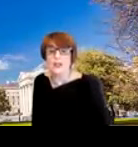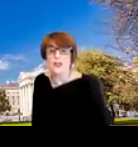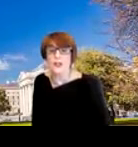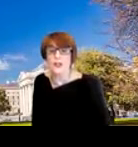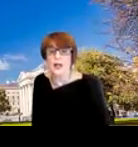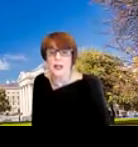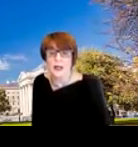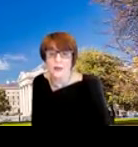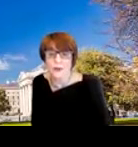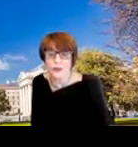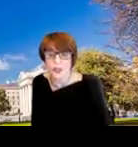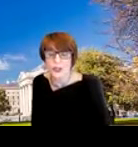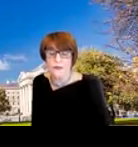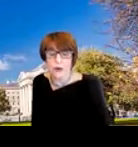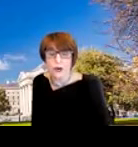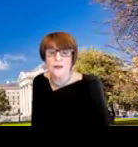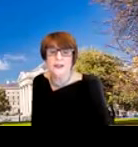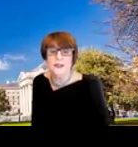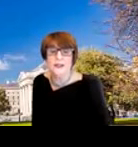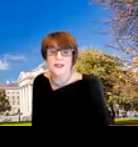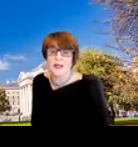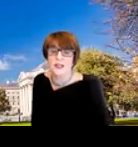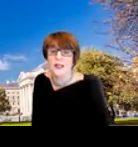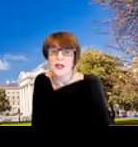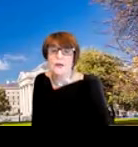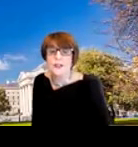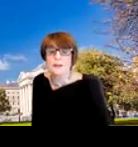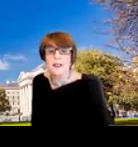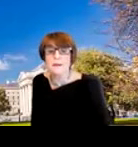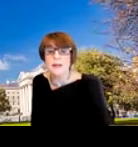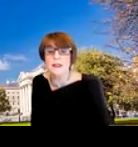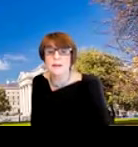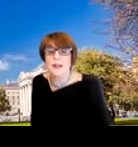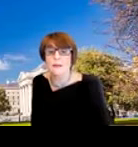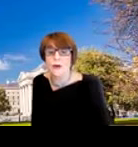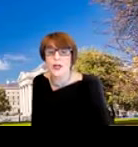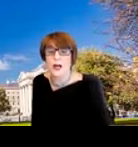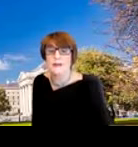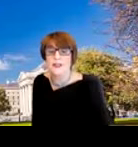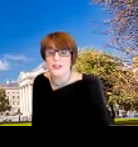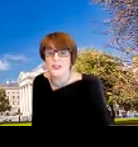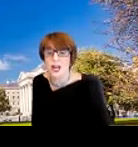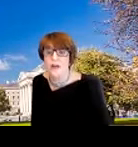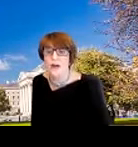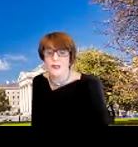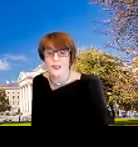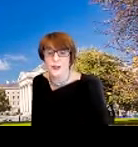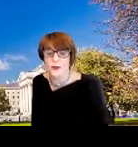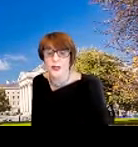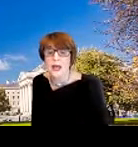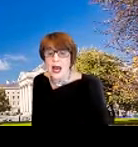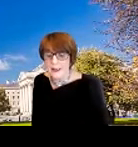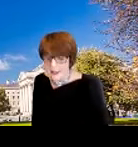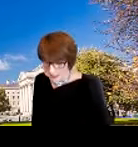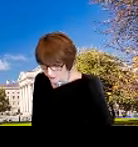health changes, I think, and more changes for all of us in society, was that many people spent more time sitting down or being